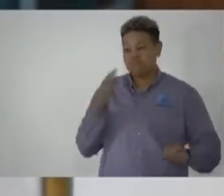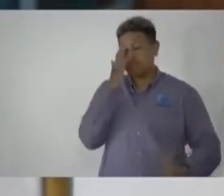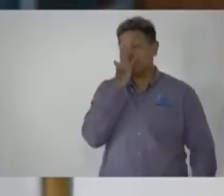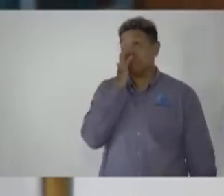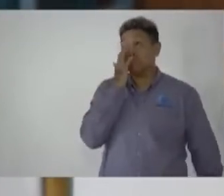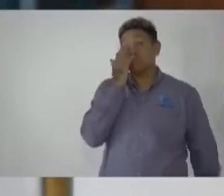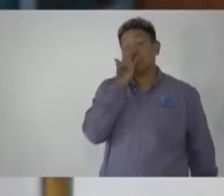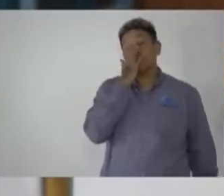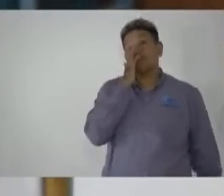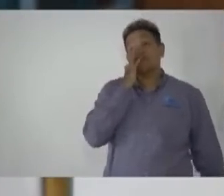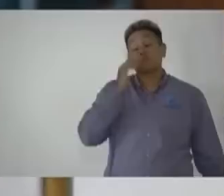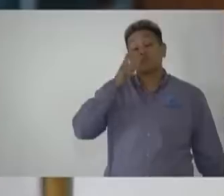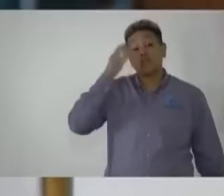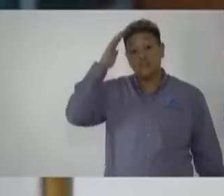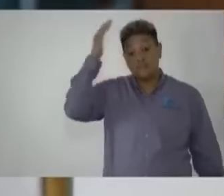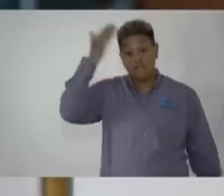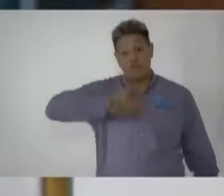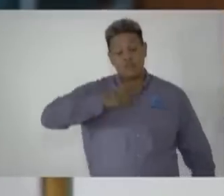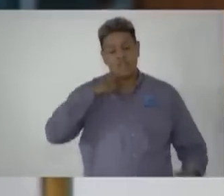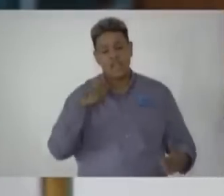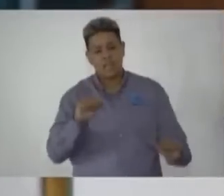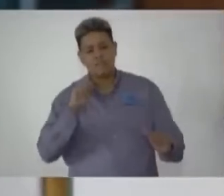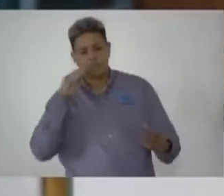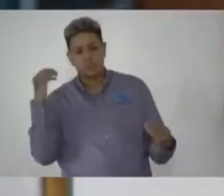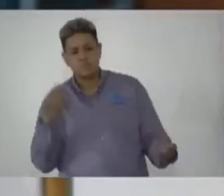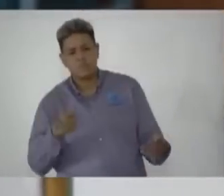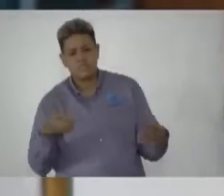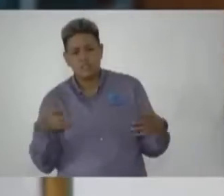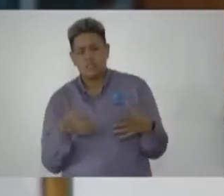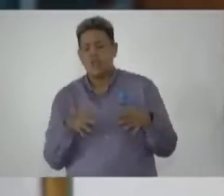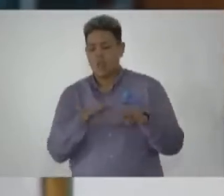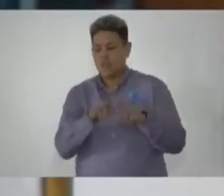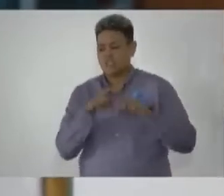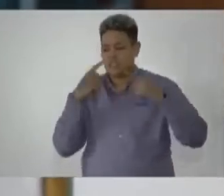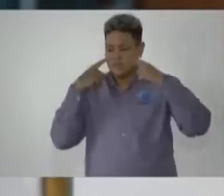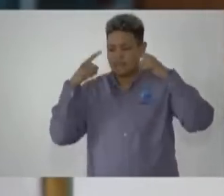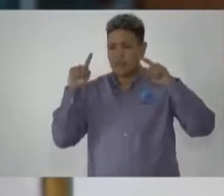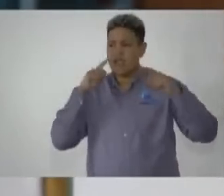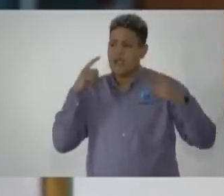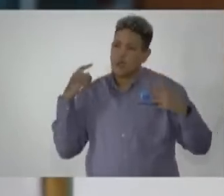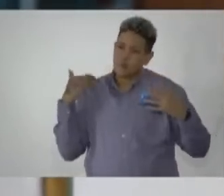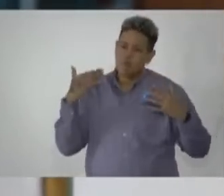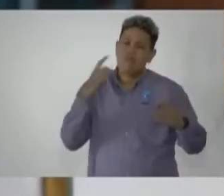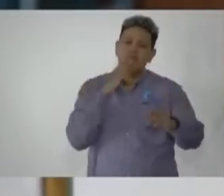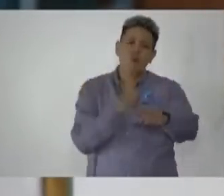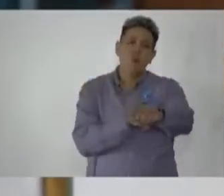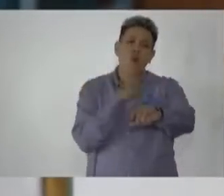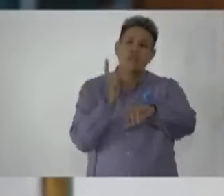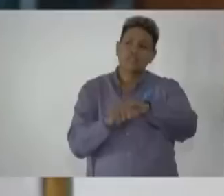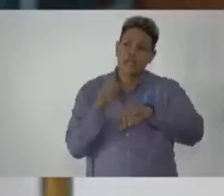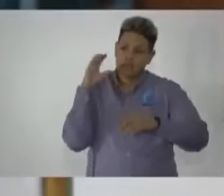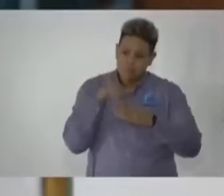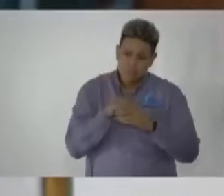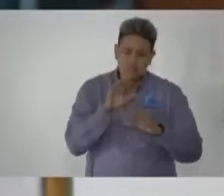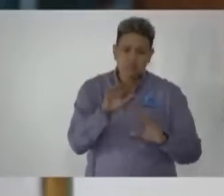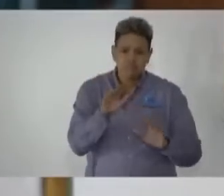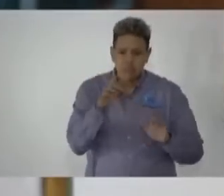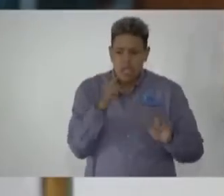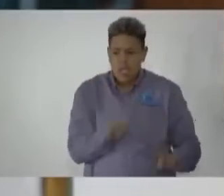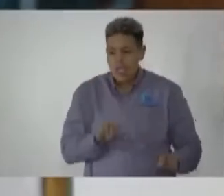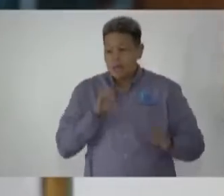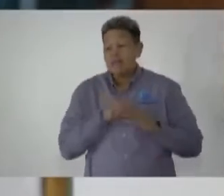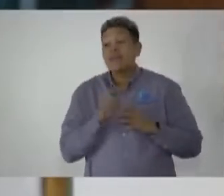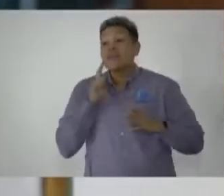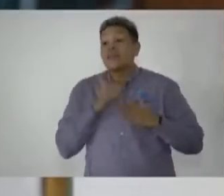who were forefront at the efforts to bring this caucus into fruition have journeyed for a long time. And in the